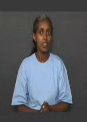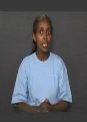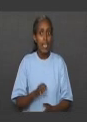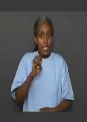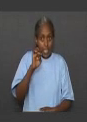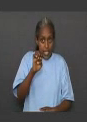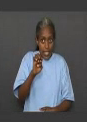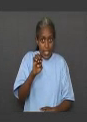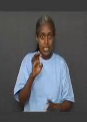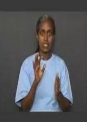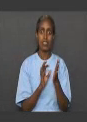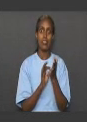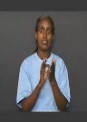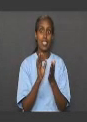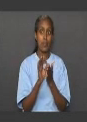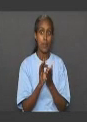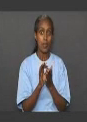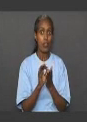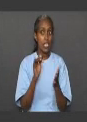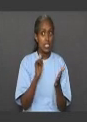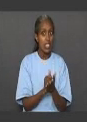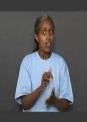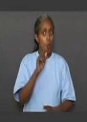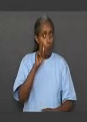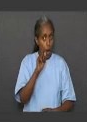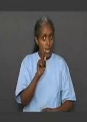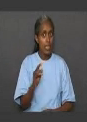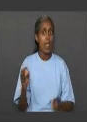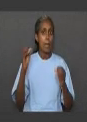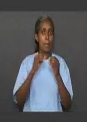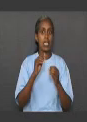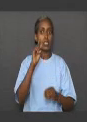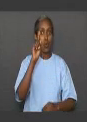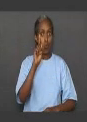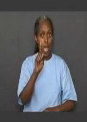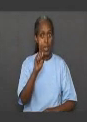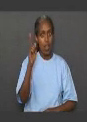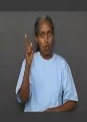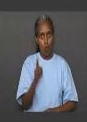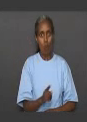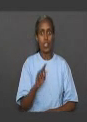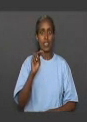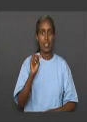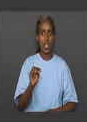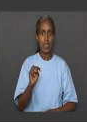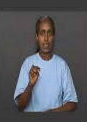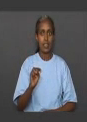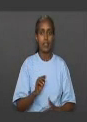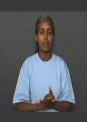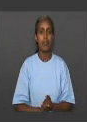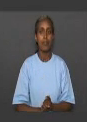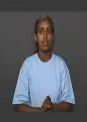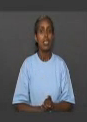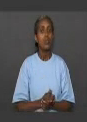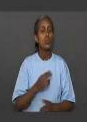E is the number that 1 plus 1 over n to